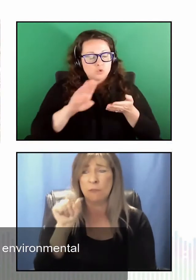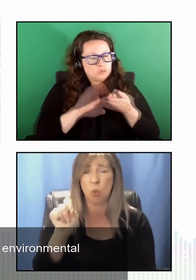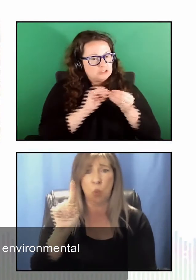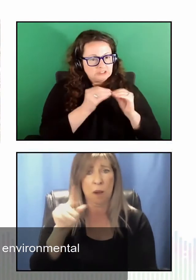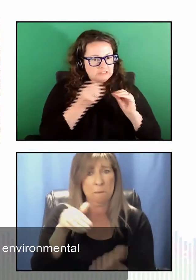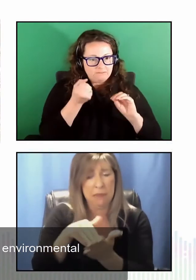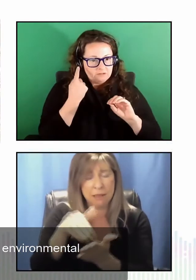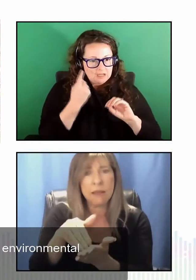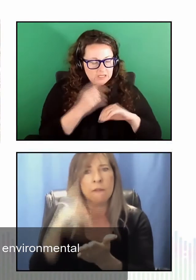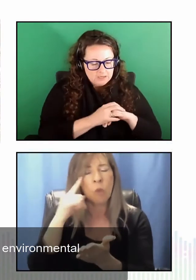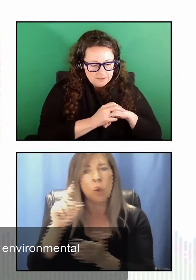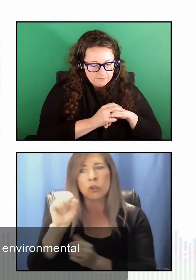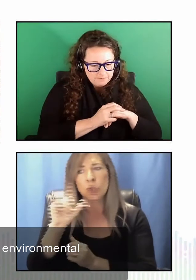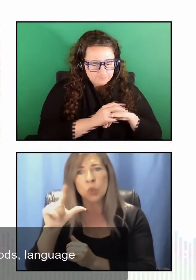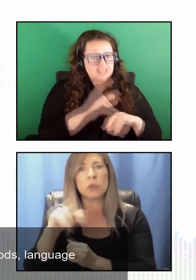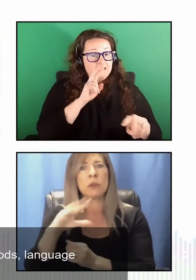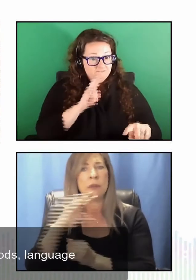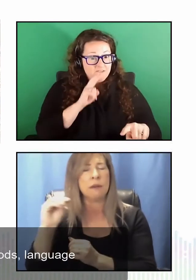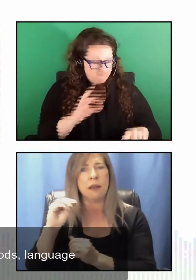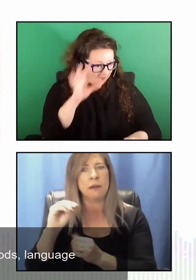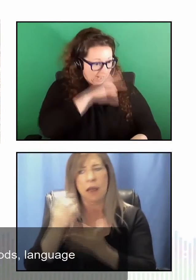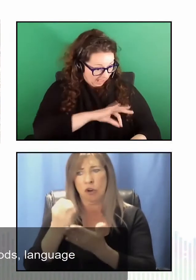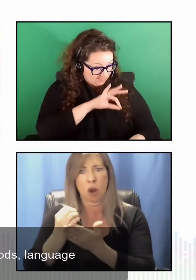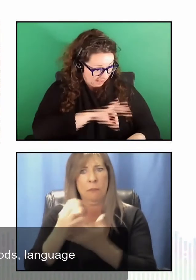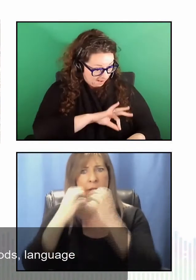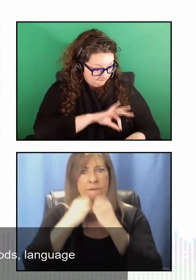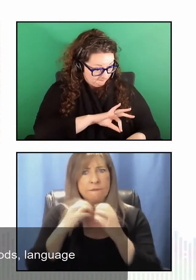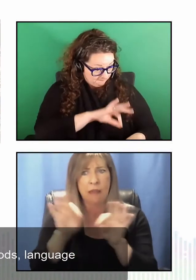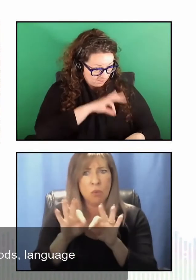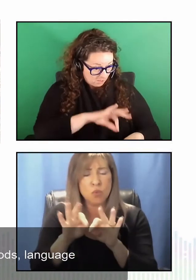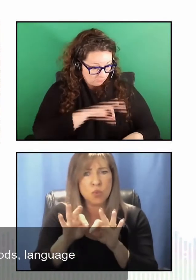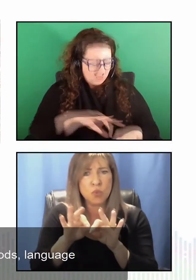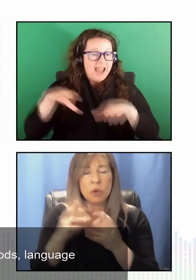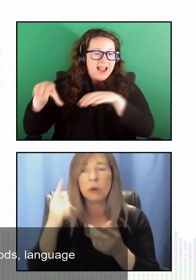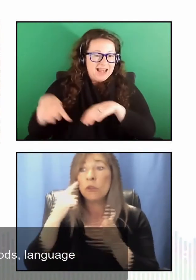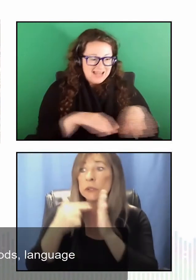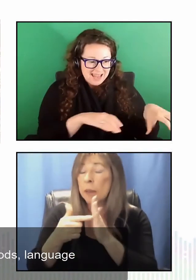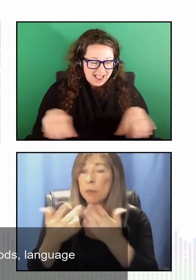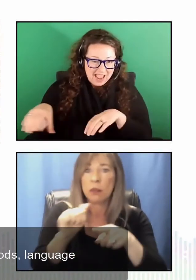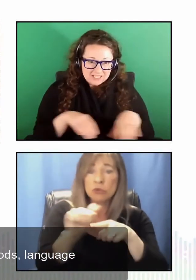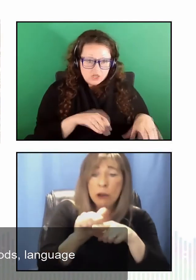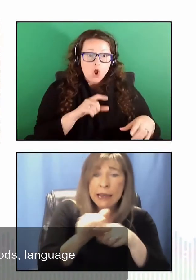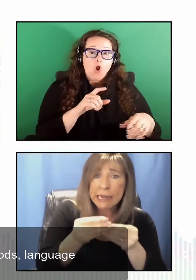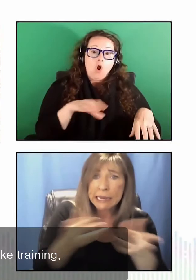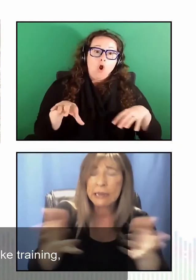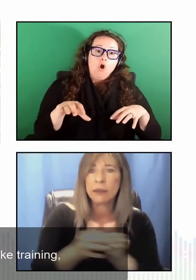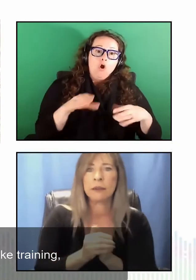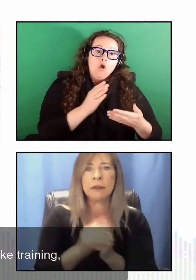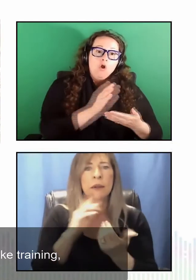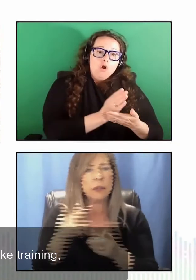environmental value. Things like training, access to traditional foods,